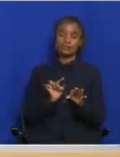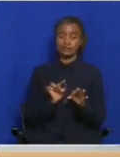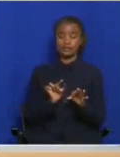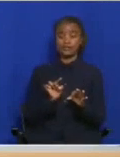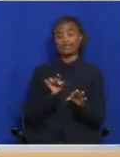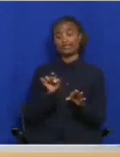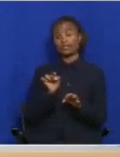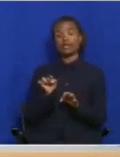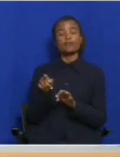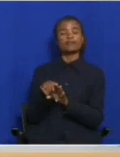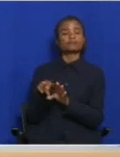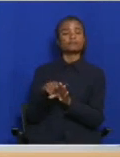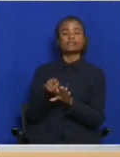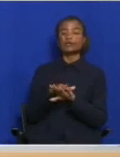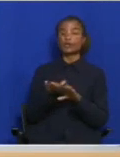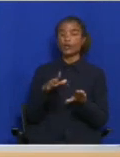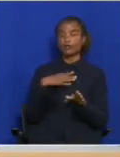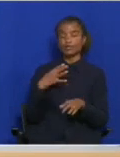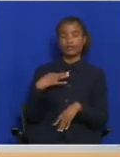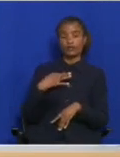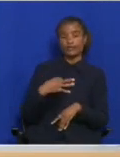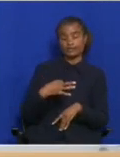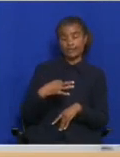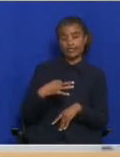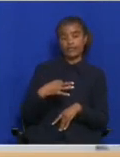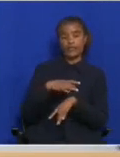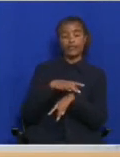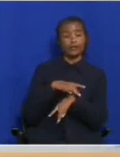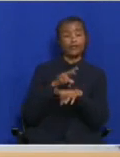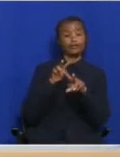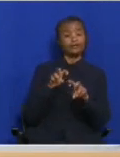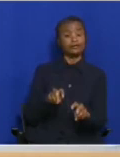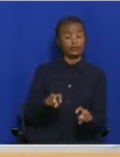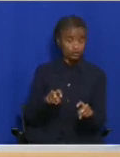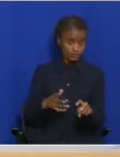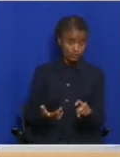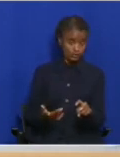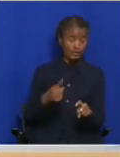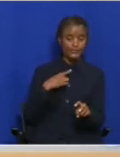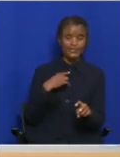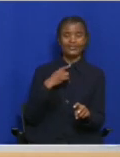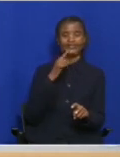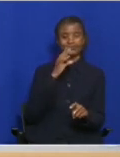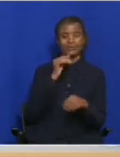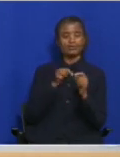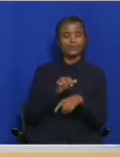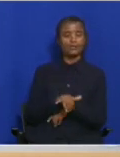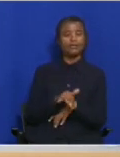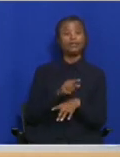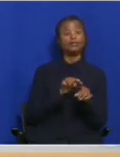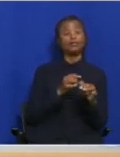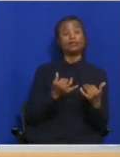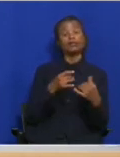in a voluntary medical examination. That's what I was addressing. What Chair is putting to me, I think, is something